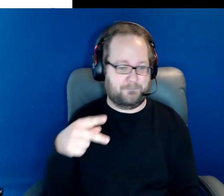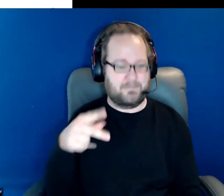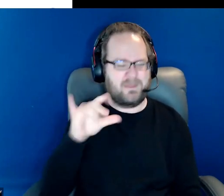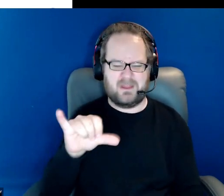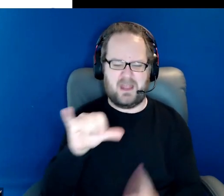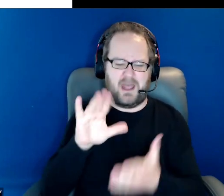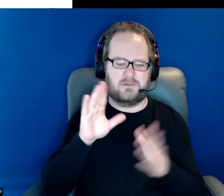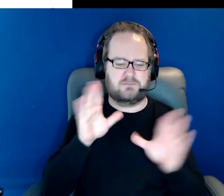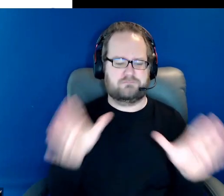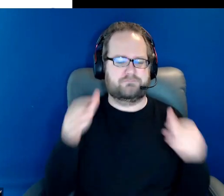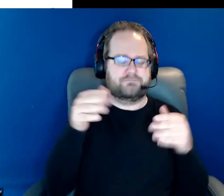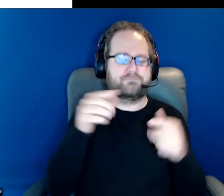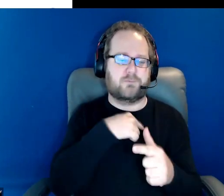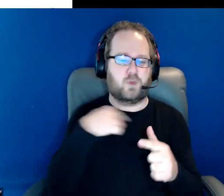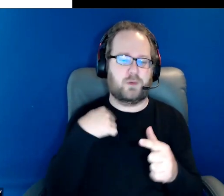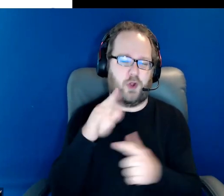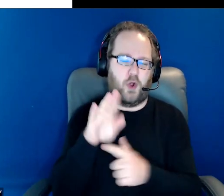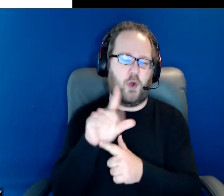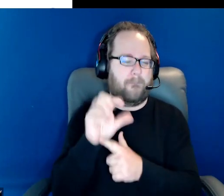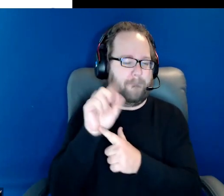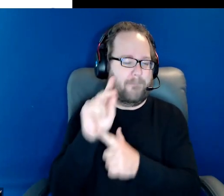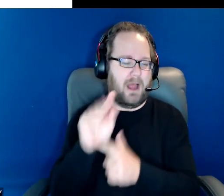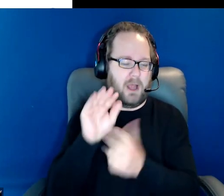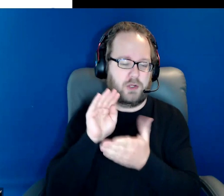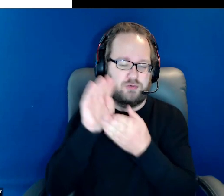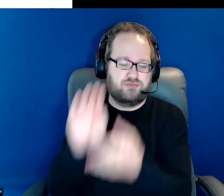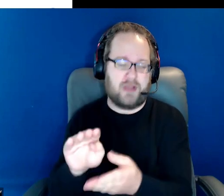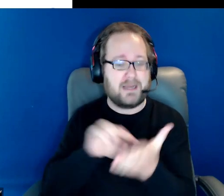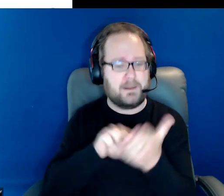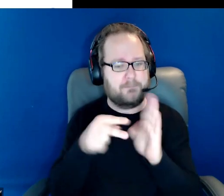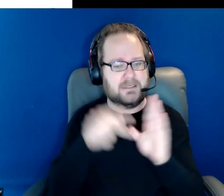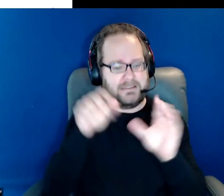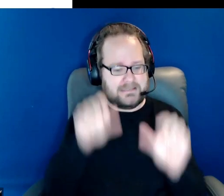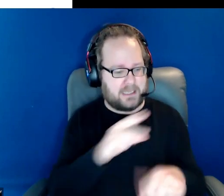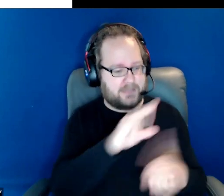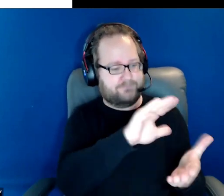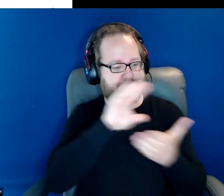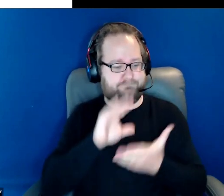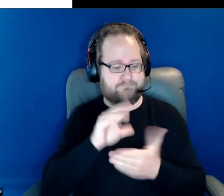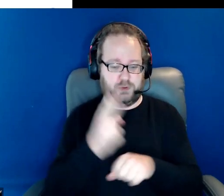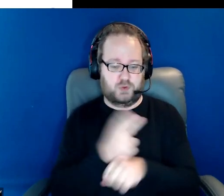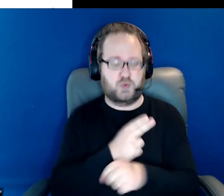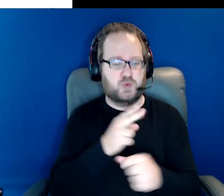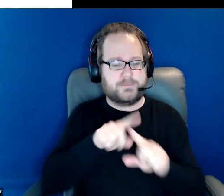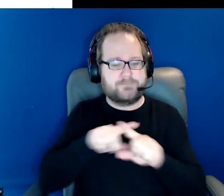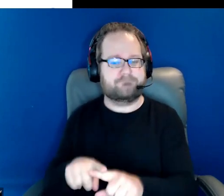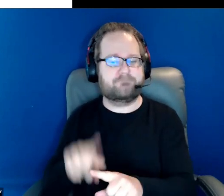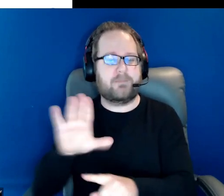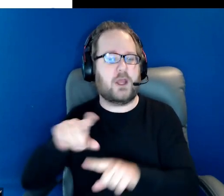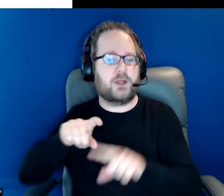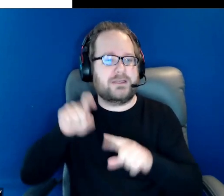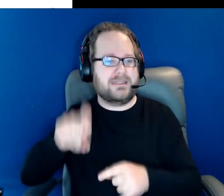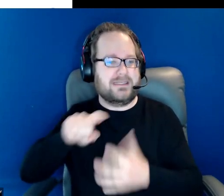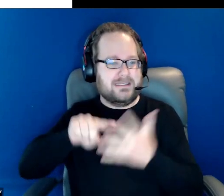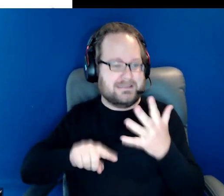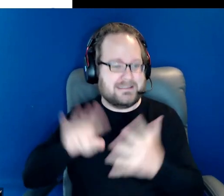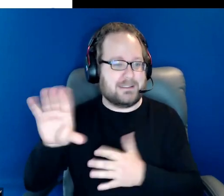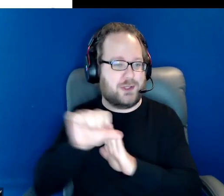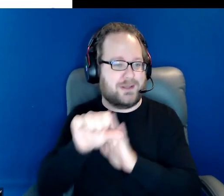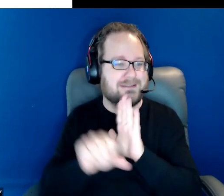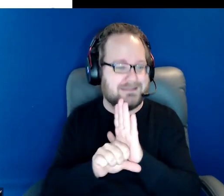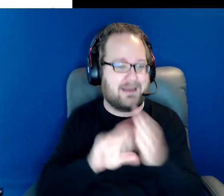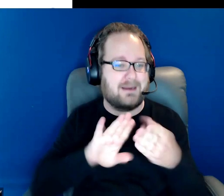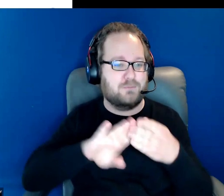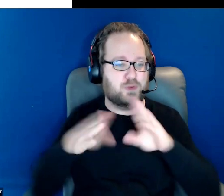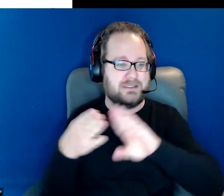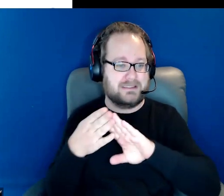the discretion to utilize their annual allocation based on the needs within their state or community. LIHEAP can be a critical tool